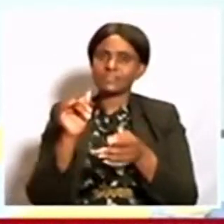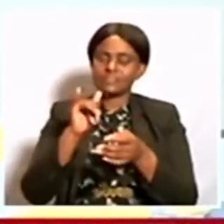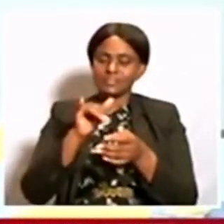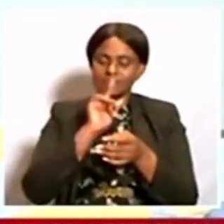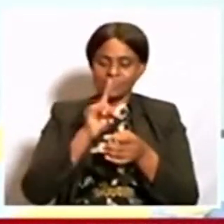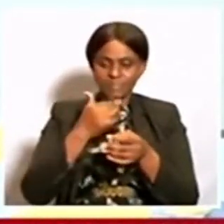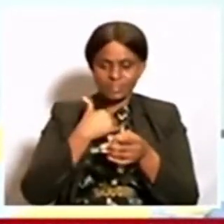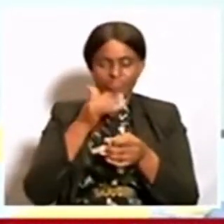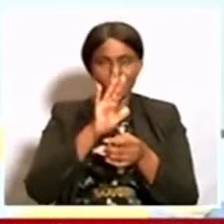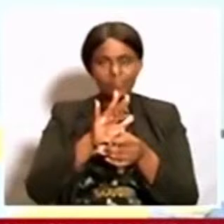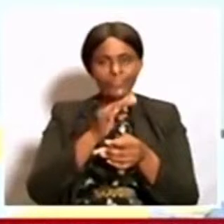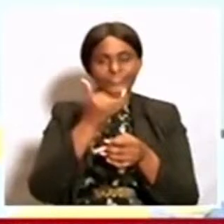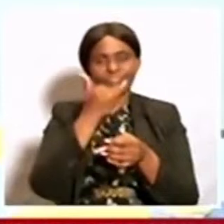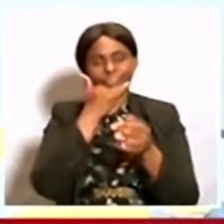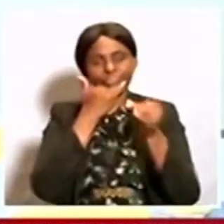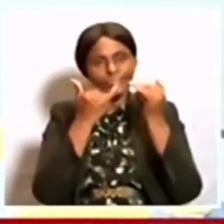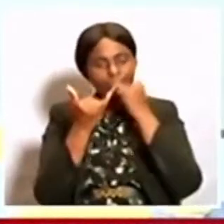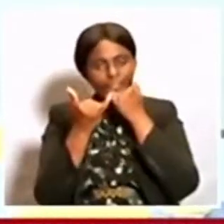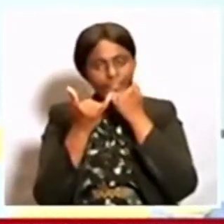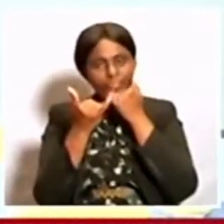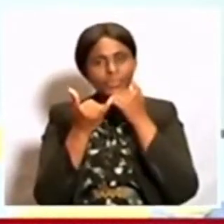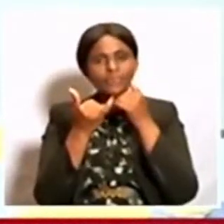is irregular amendment,